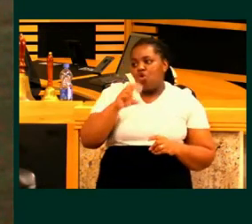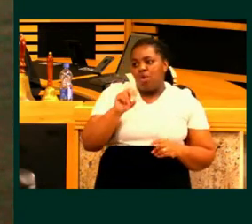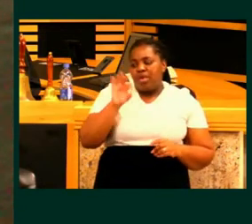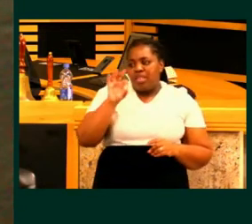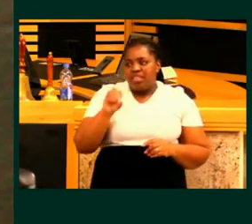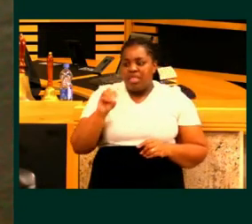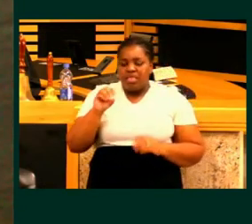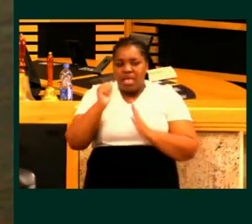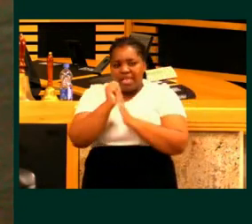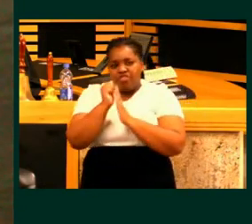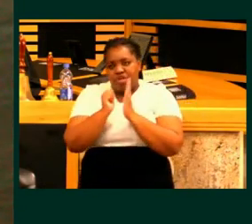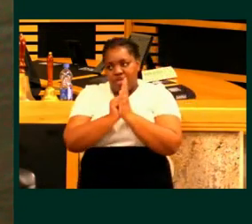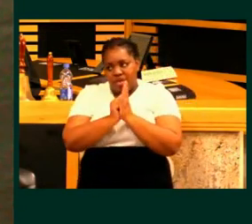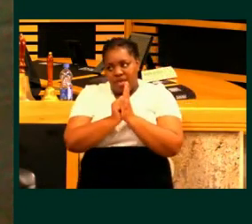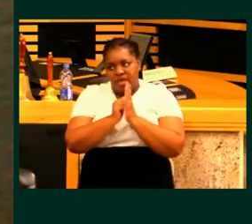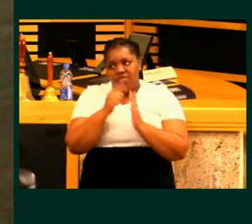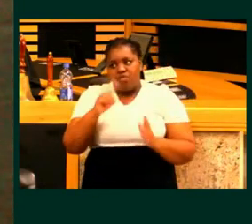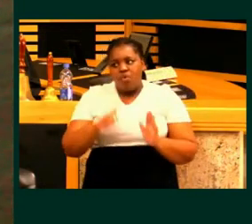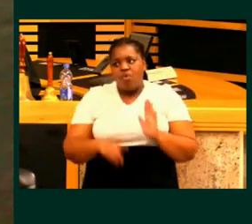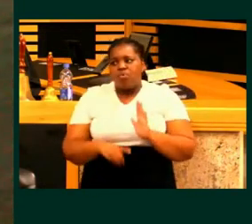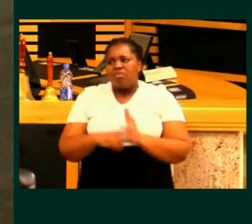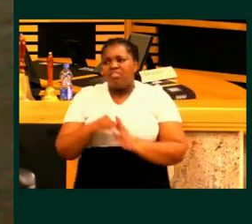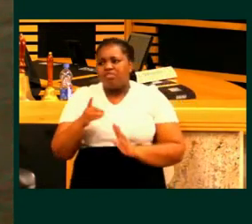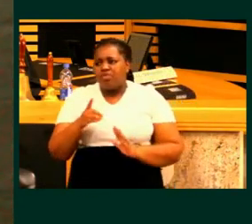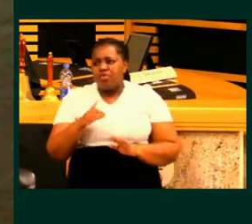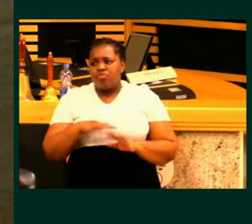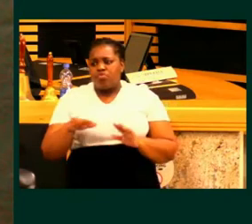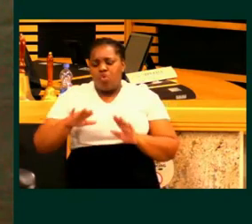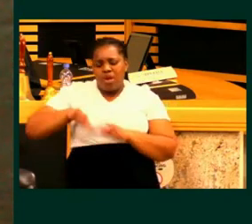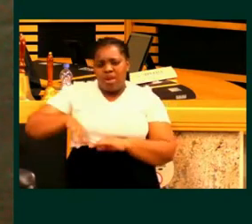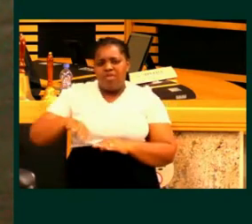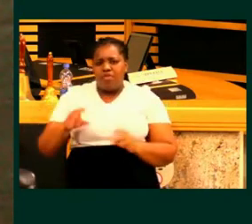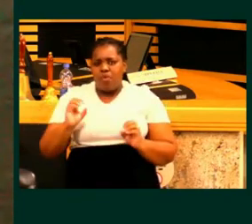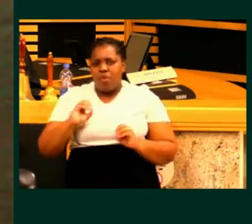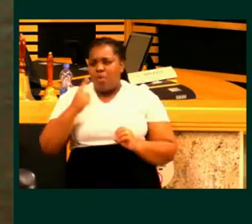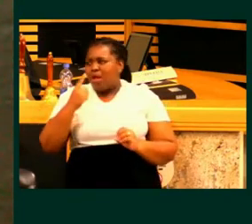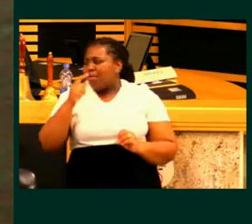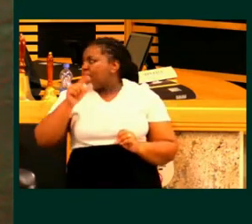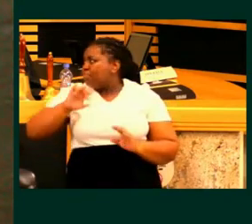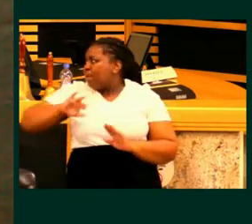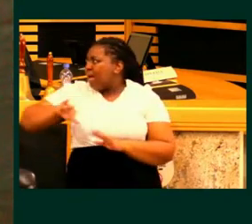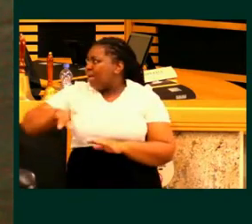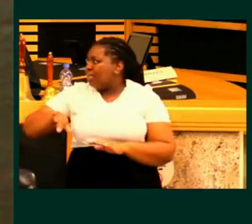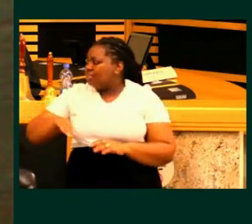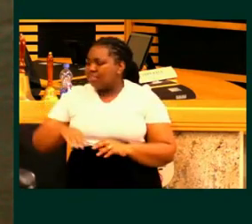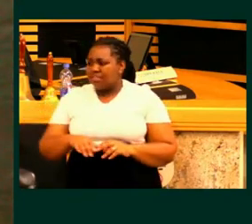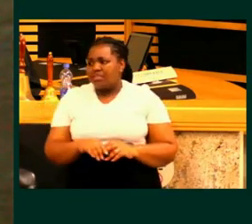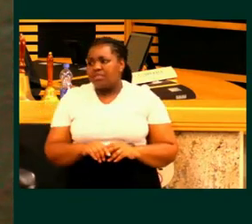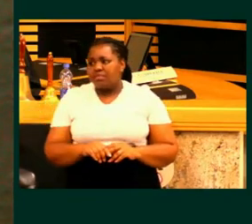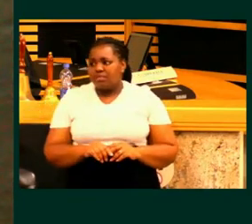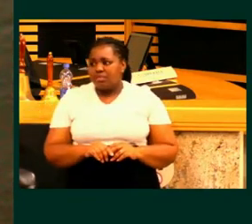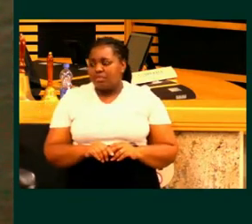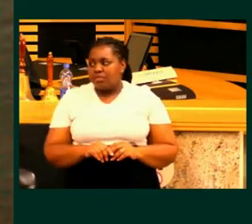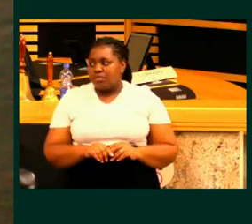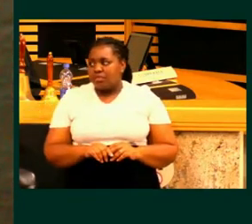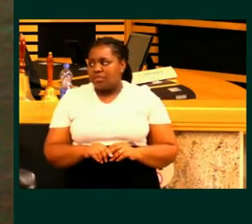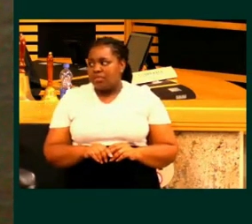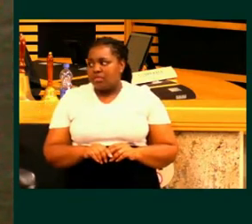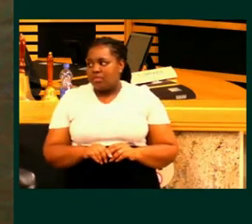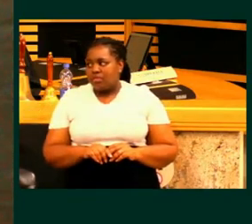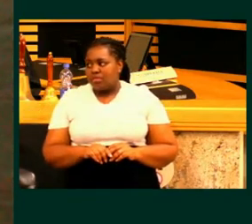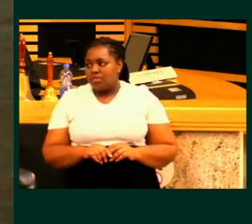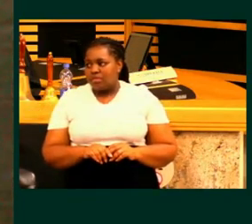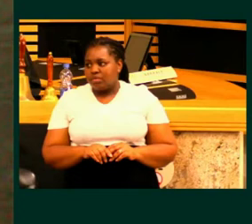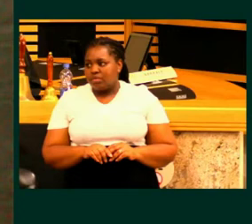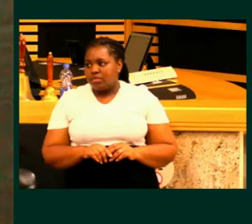agenda for sustainable development to leave no one behind the Comm realiz you are not audible